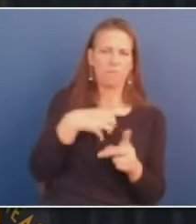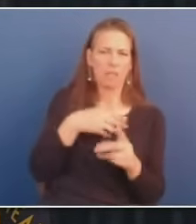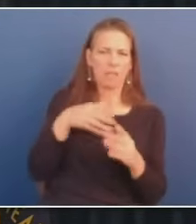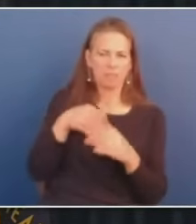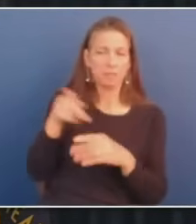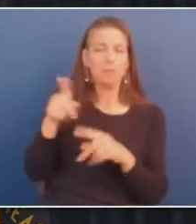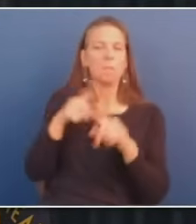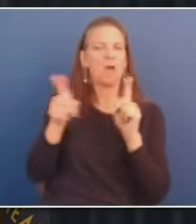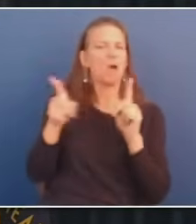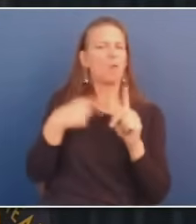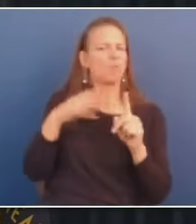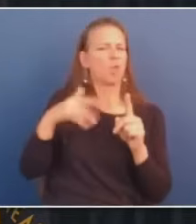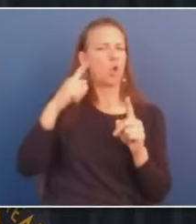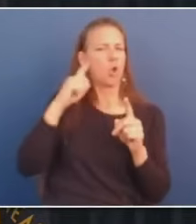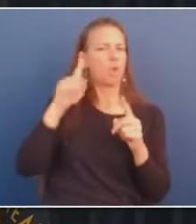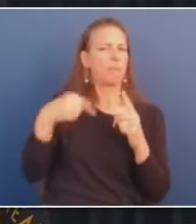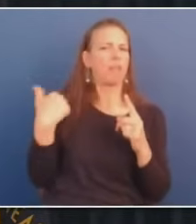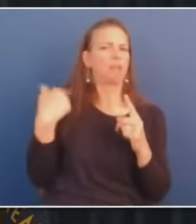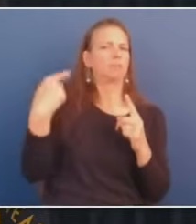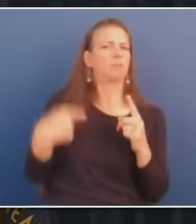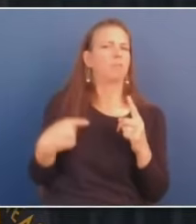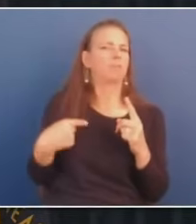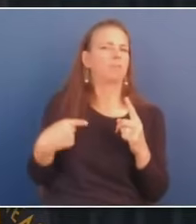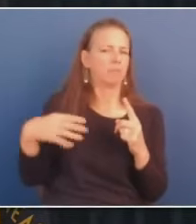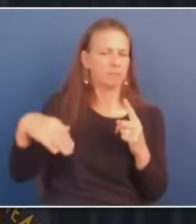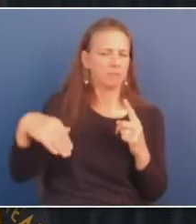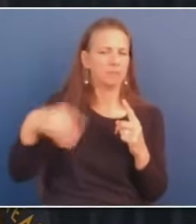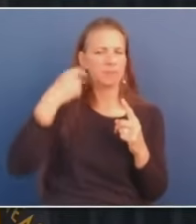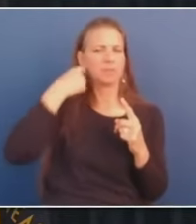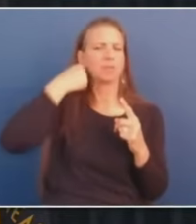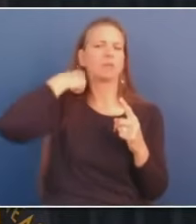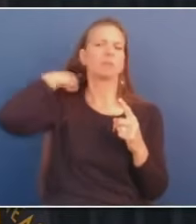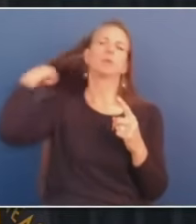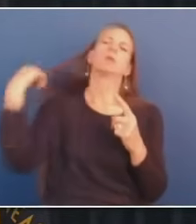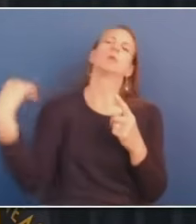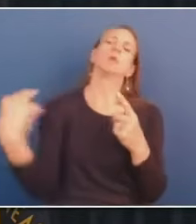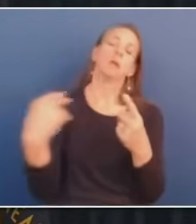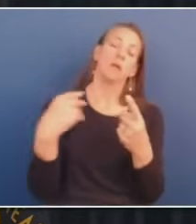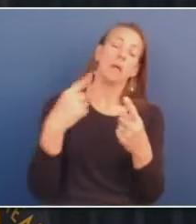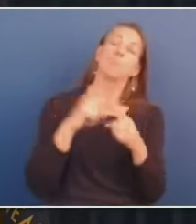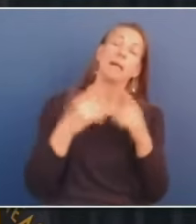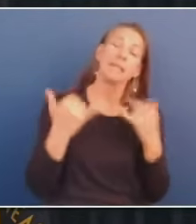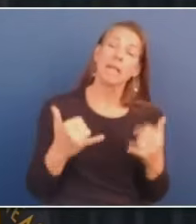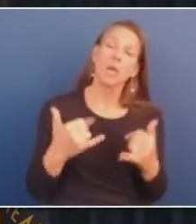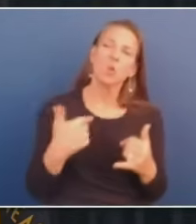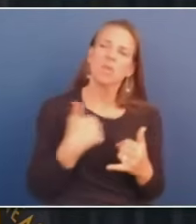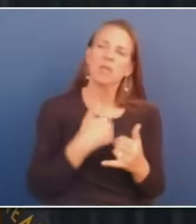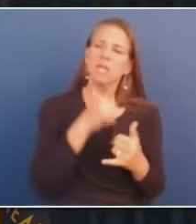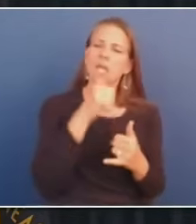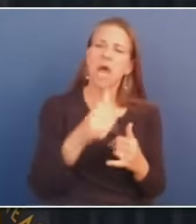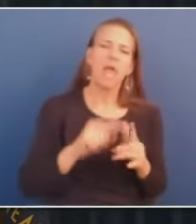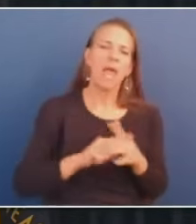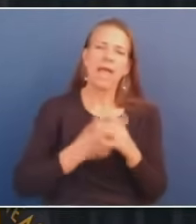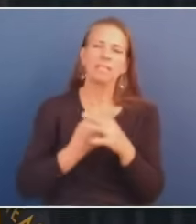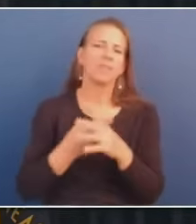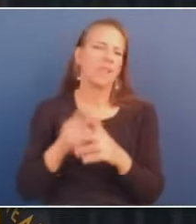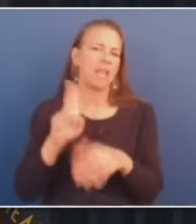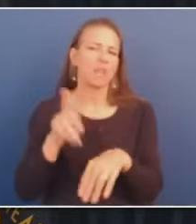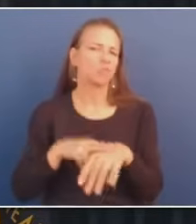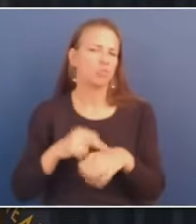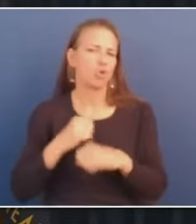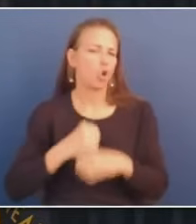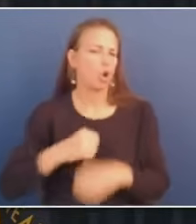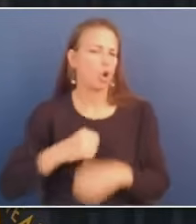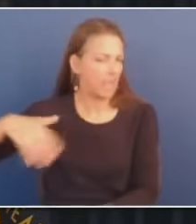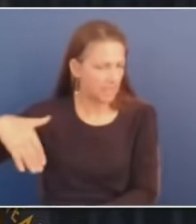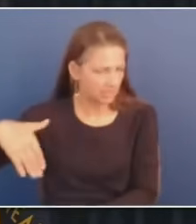back as of yet on this most recent one. At this point, we haven't activated National Guard. Now, we have the